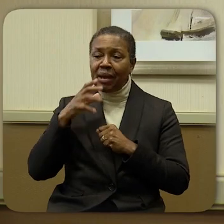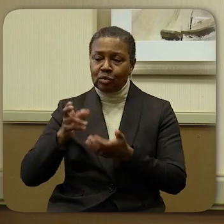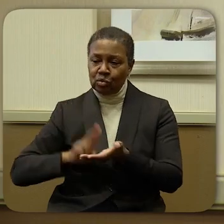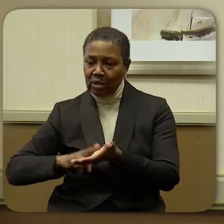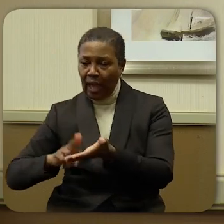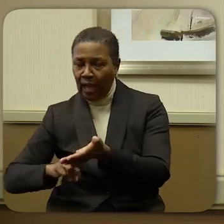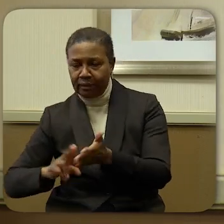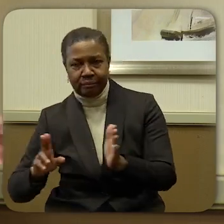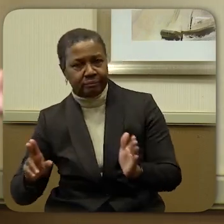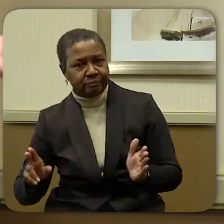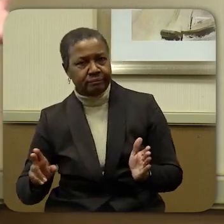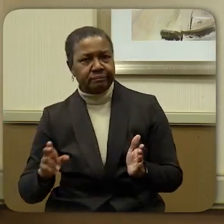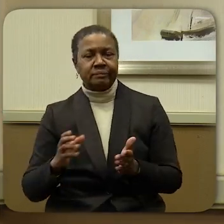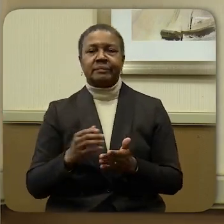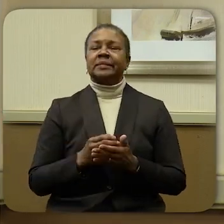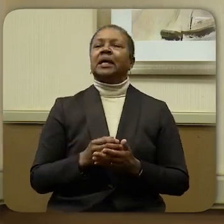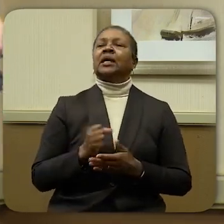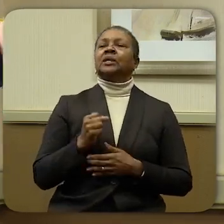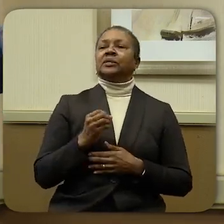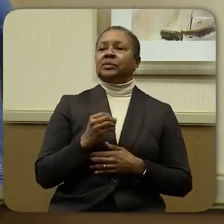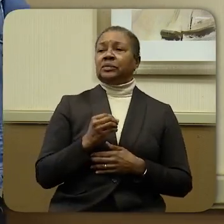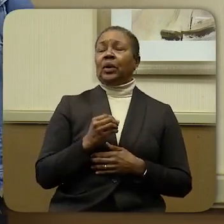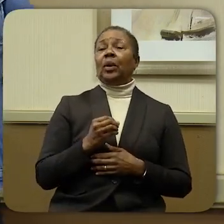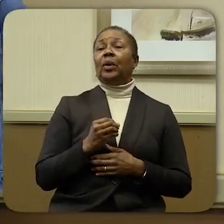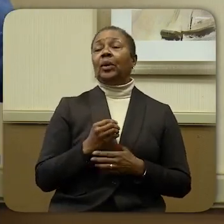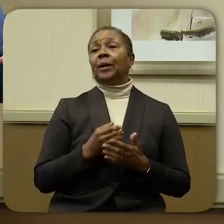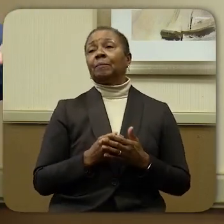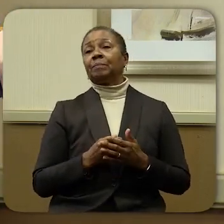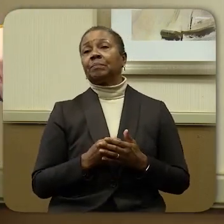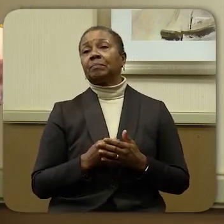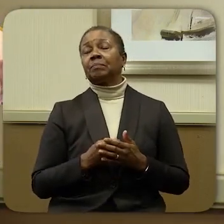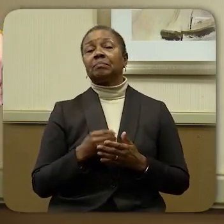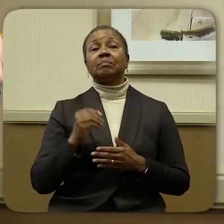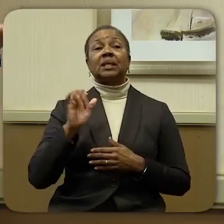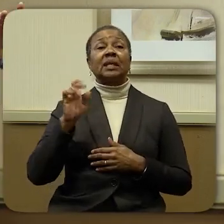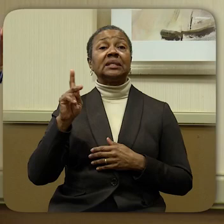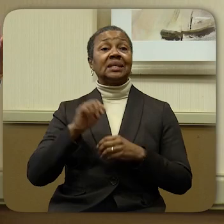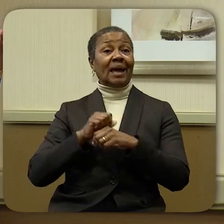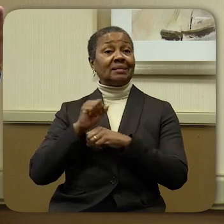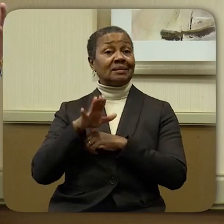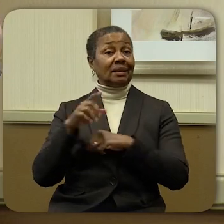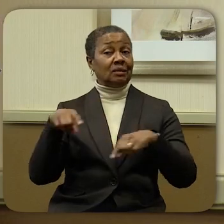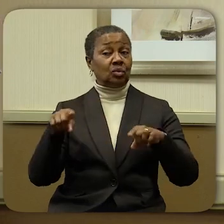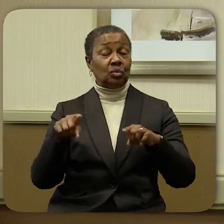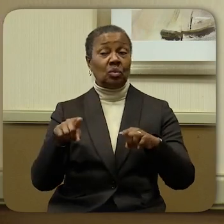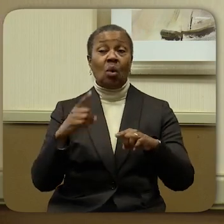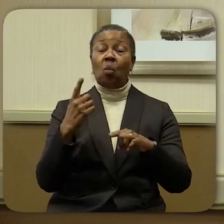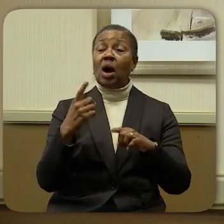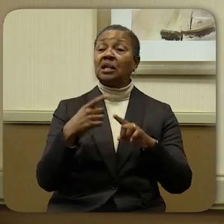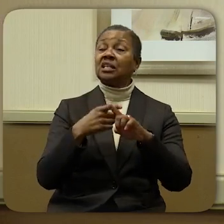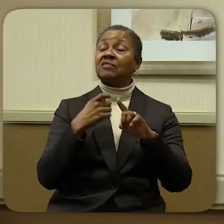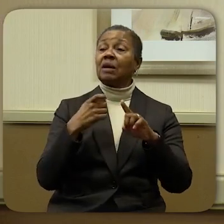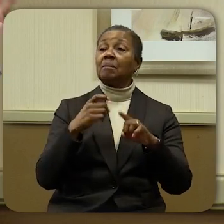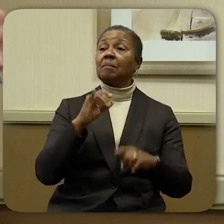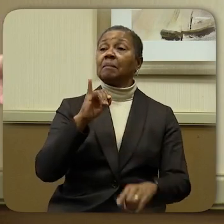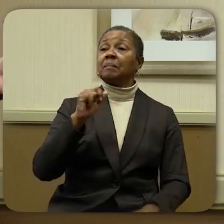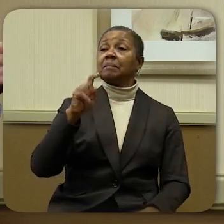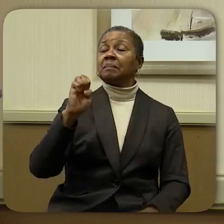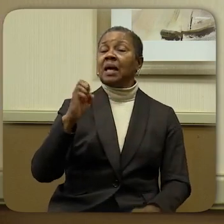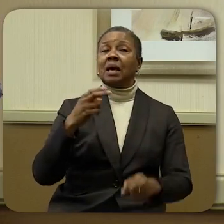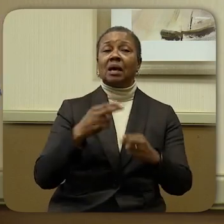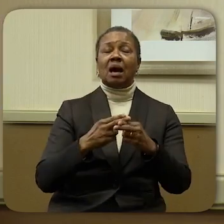for. So in the links that I sent out, one of them is from ISB